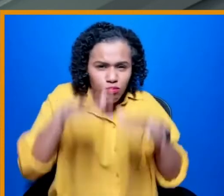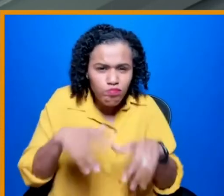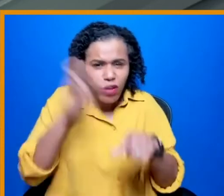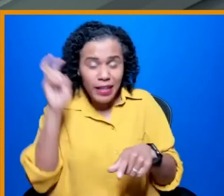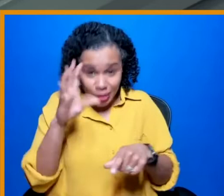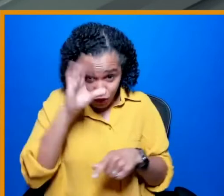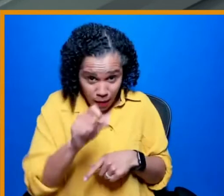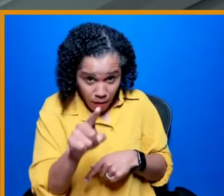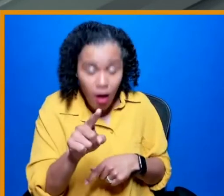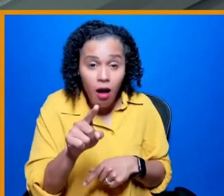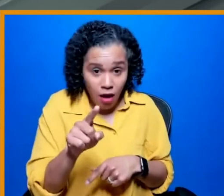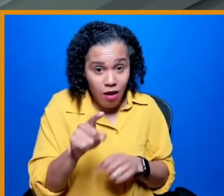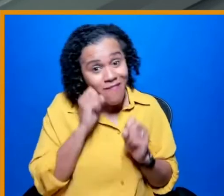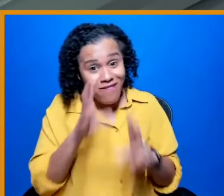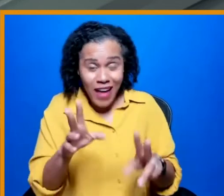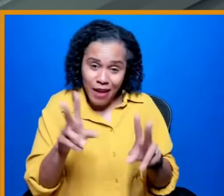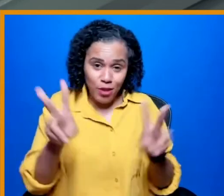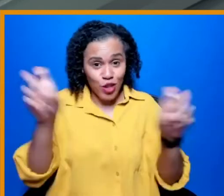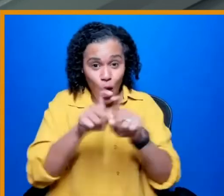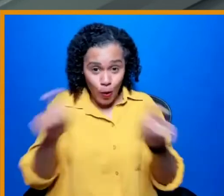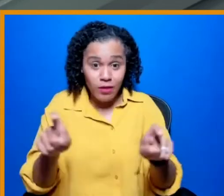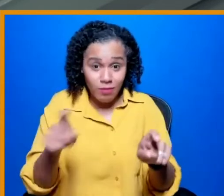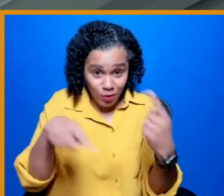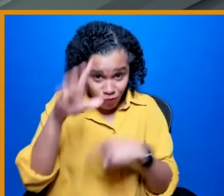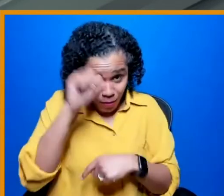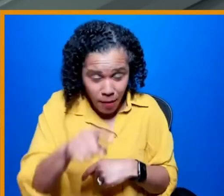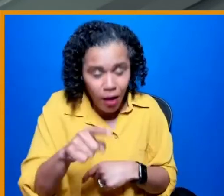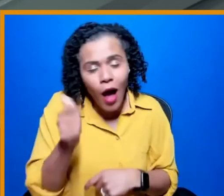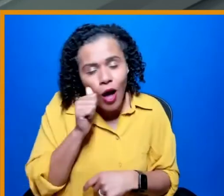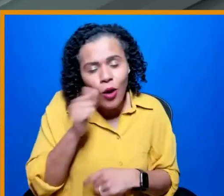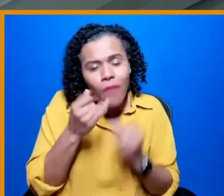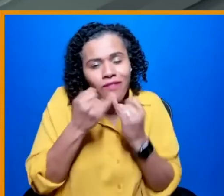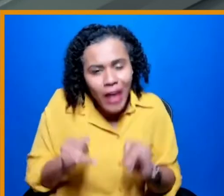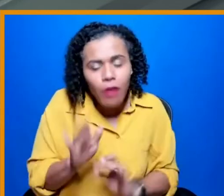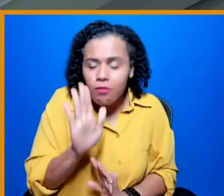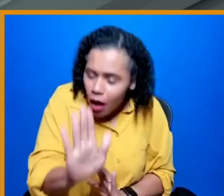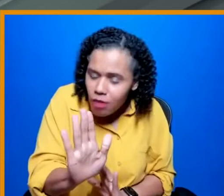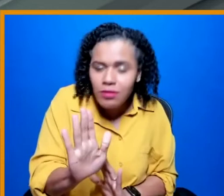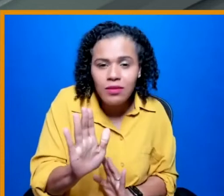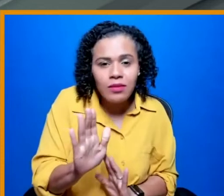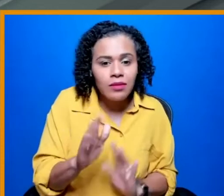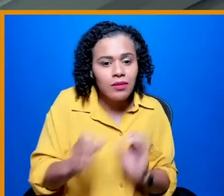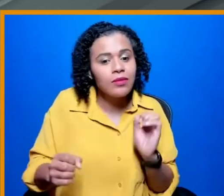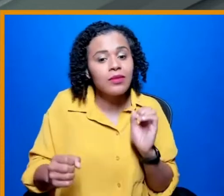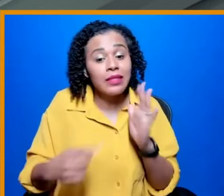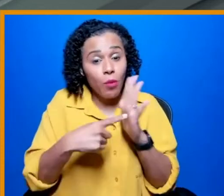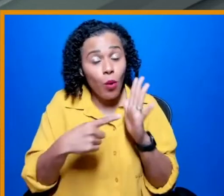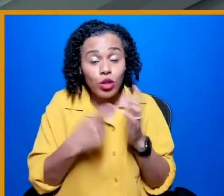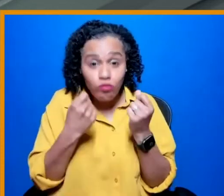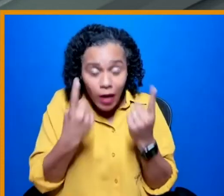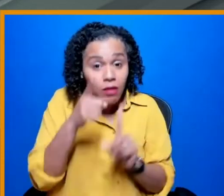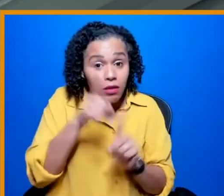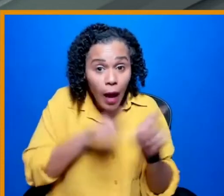but I think we can all still agree on the sentiment. But the point is that young people need to start using